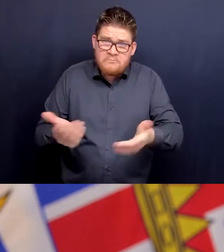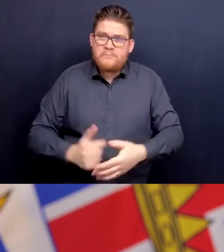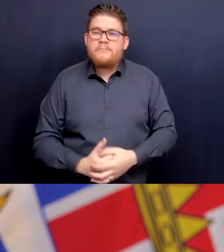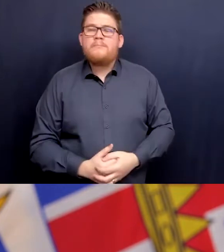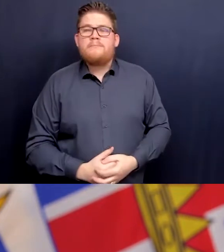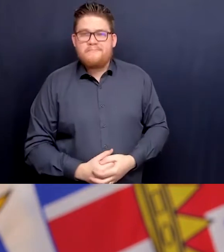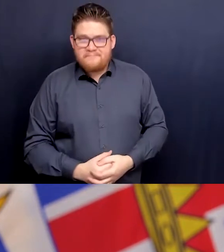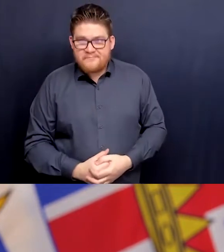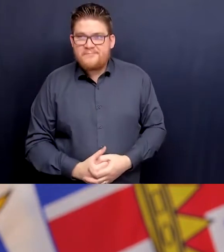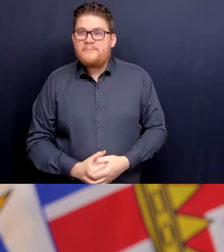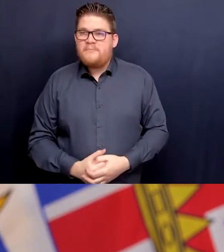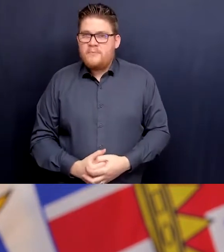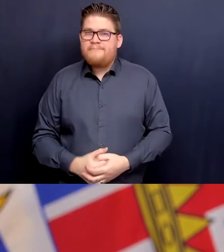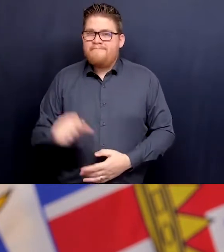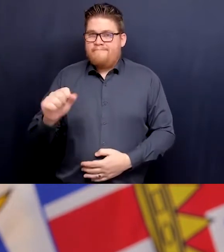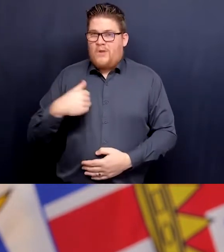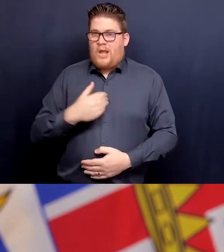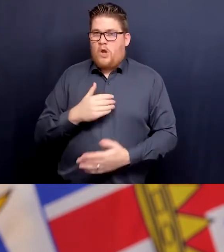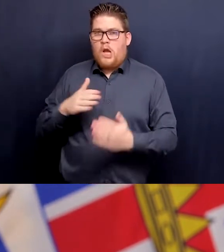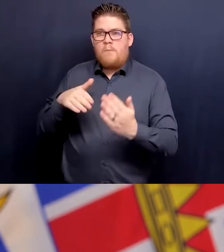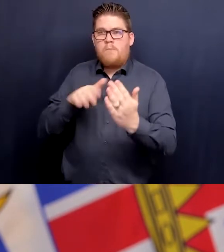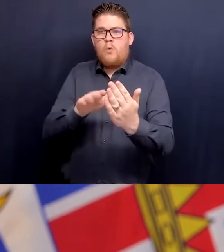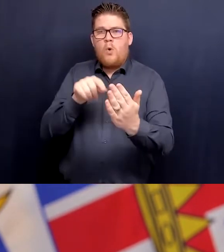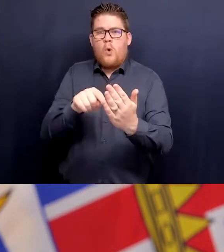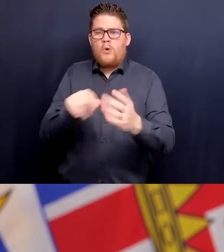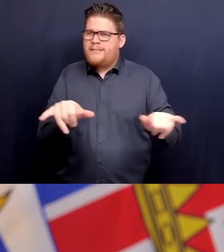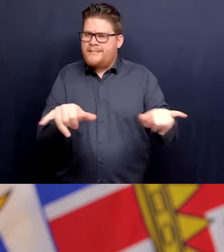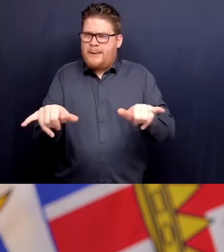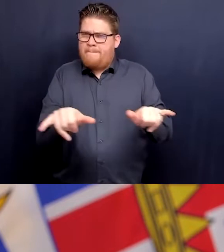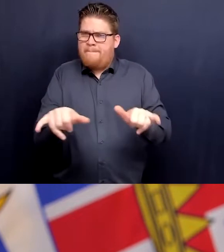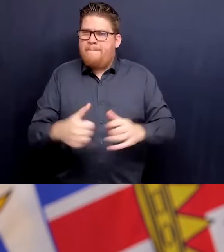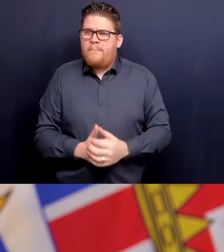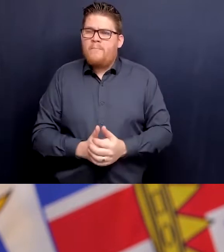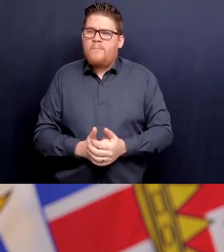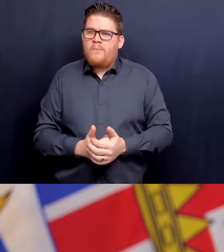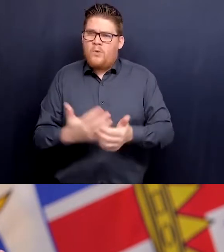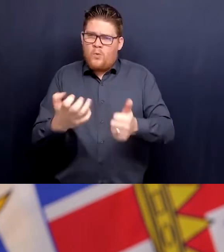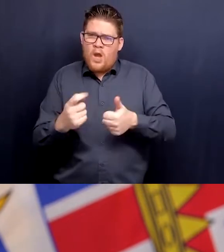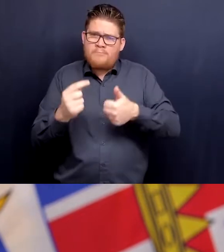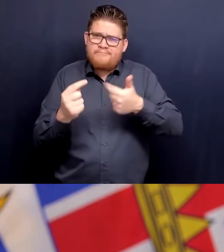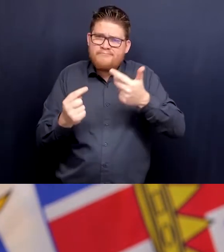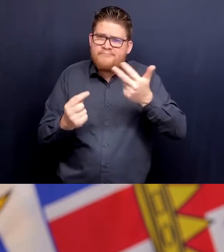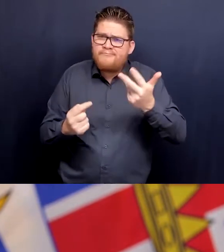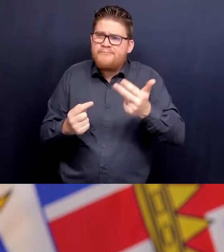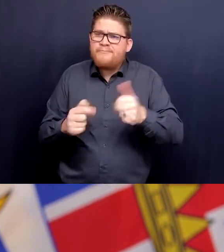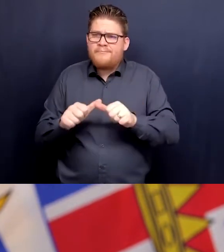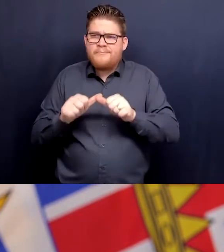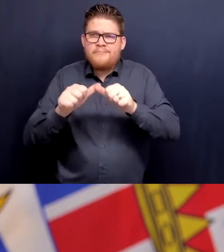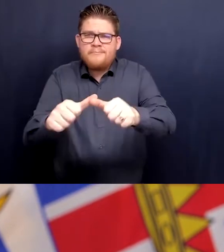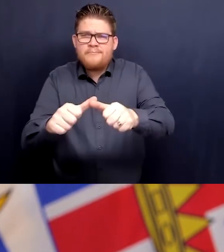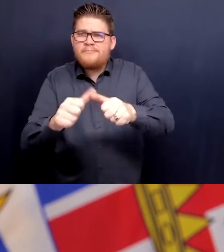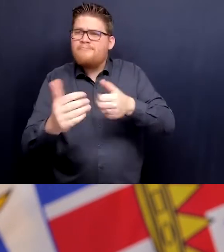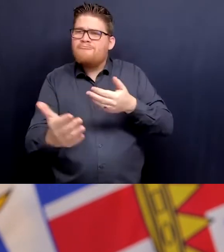the same in that you use the least amount of tools that are needed by a mandate, so by an